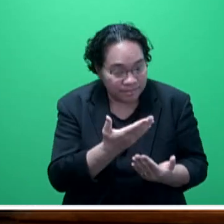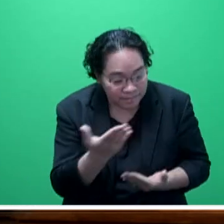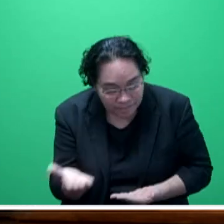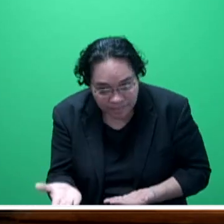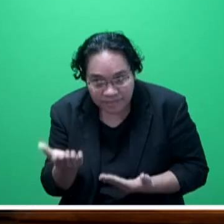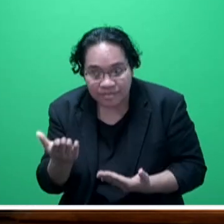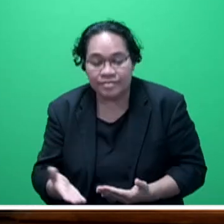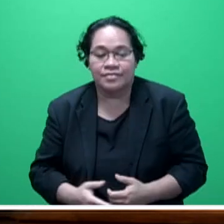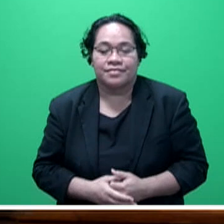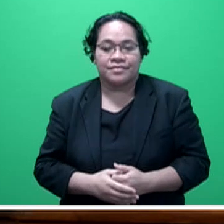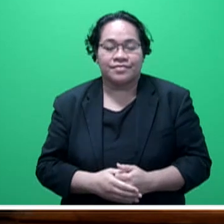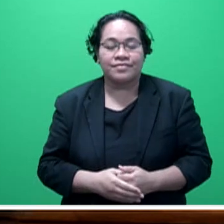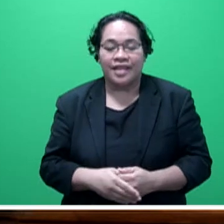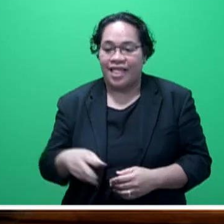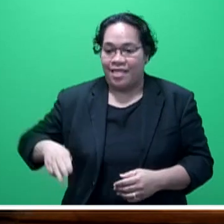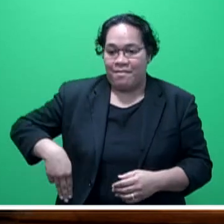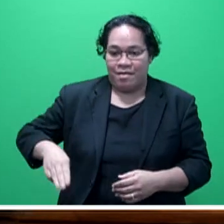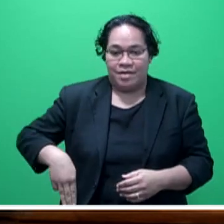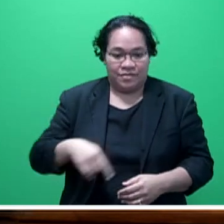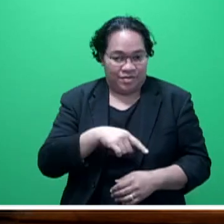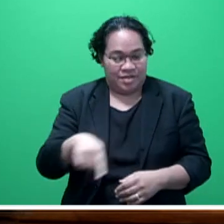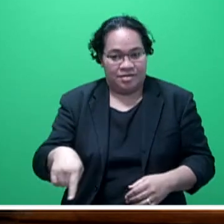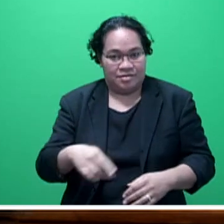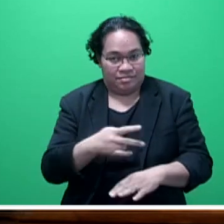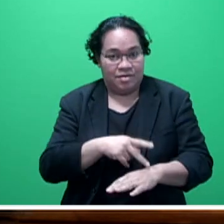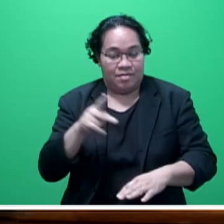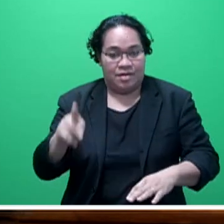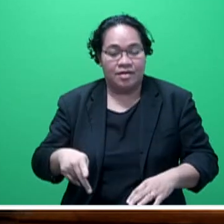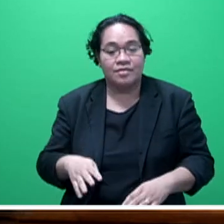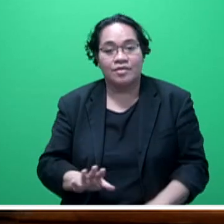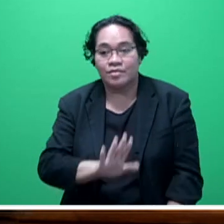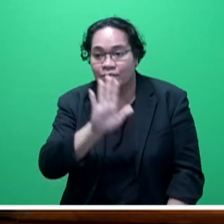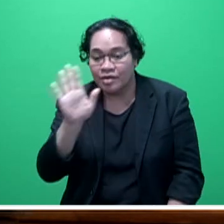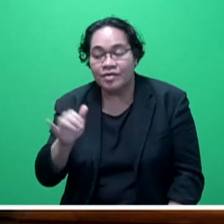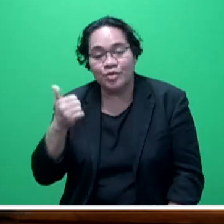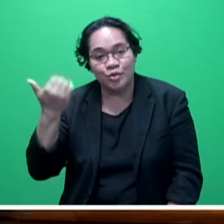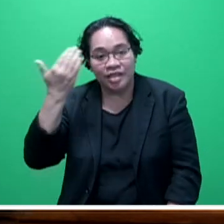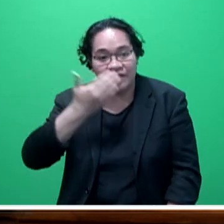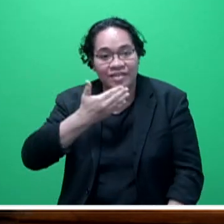of this August House. Bulare and a good evening.